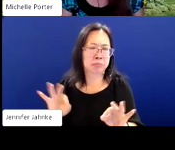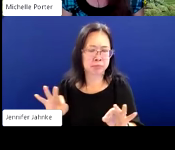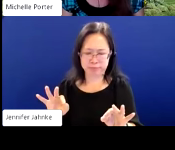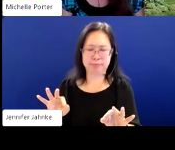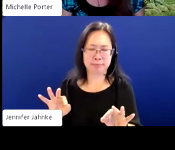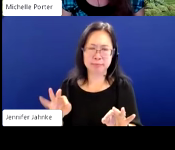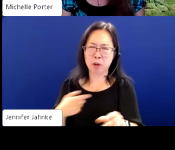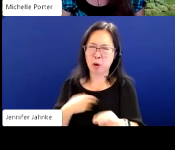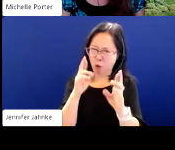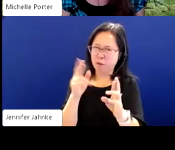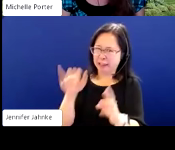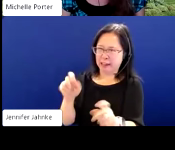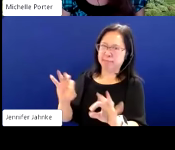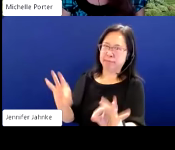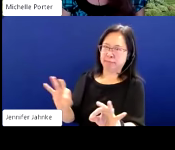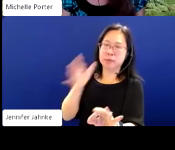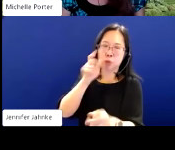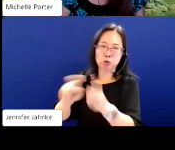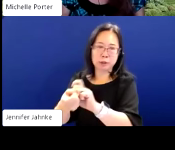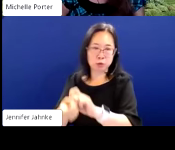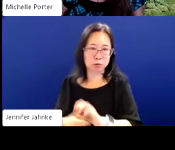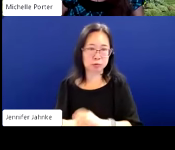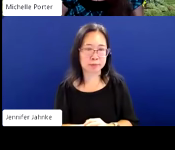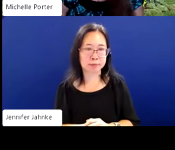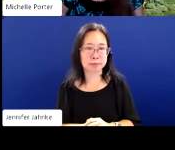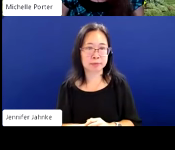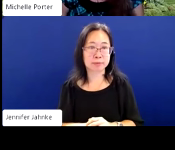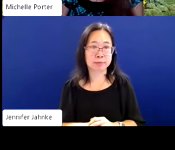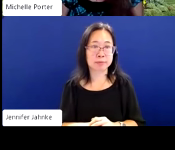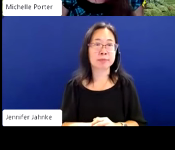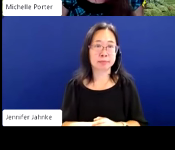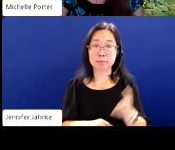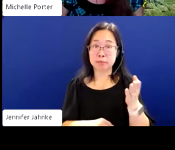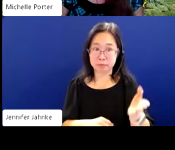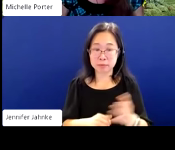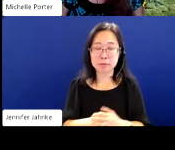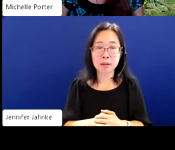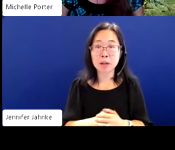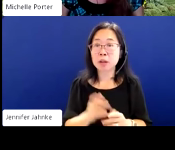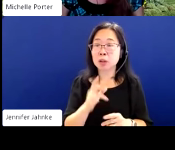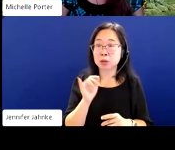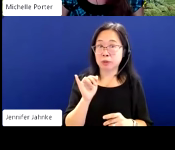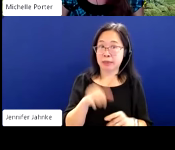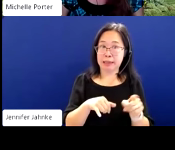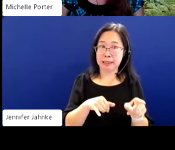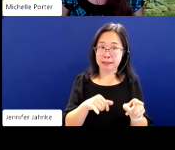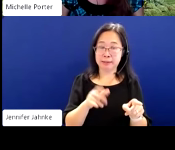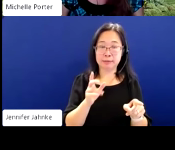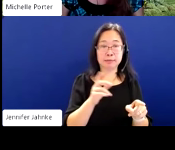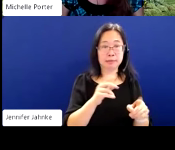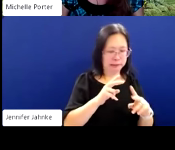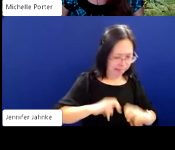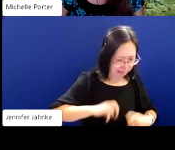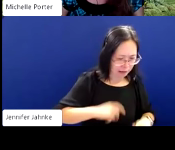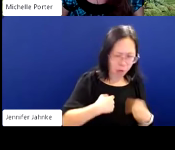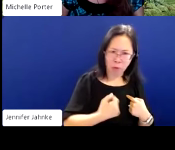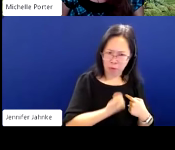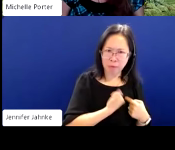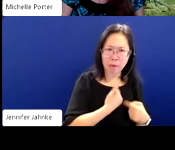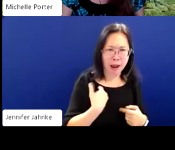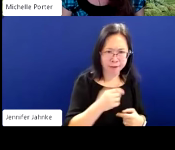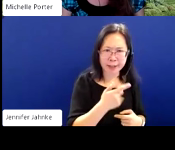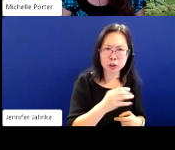speak. So internalized or self-directed ageism can clearly affect the self, so it can affect the individual,